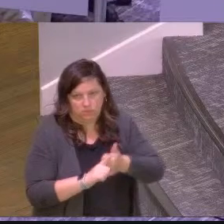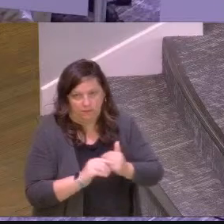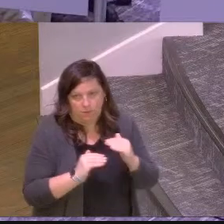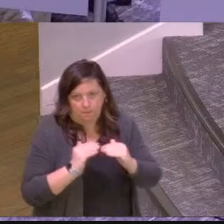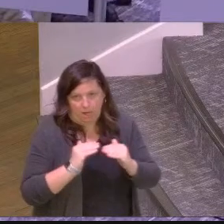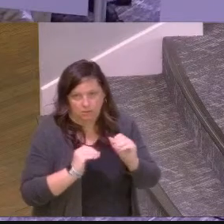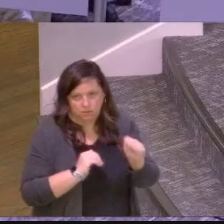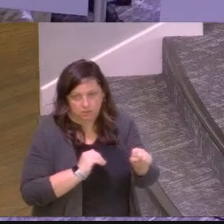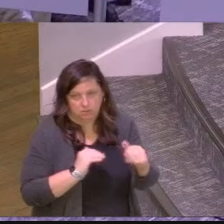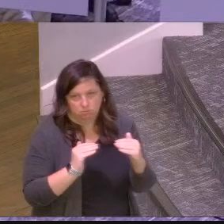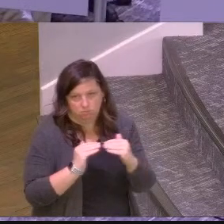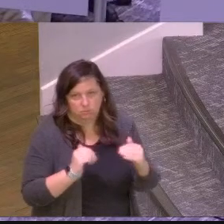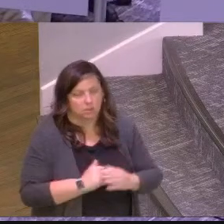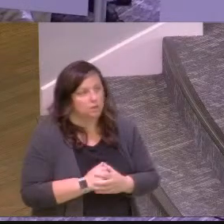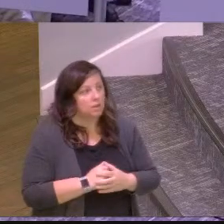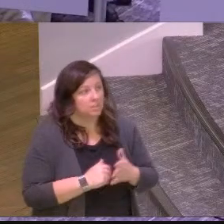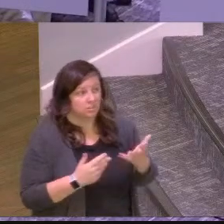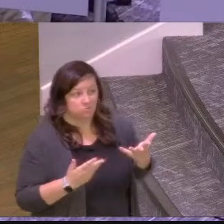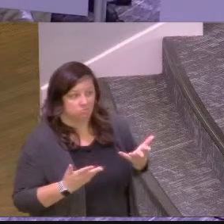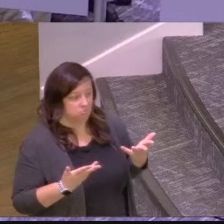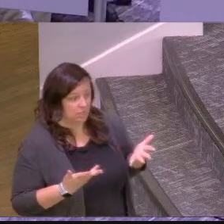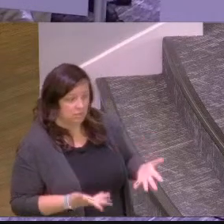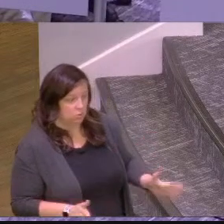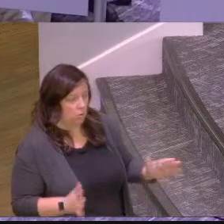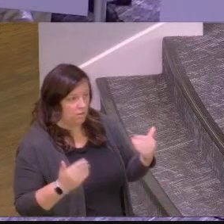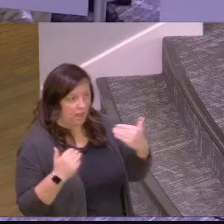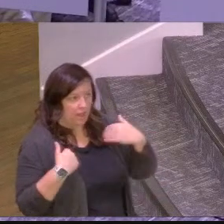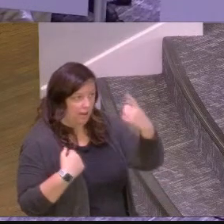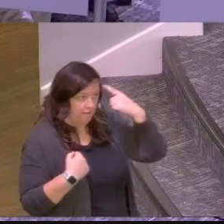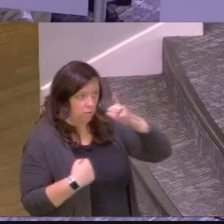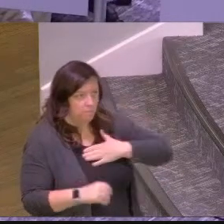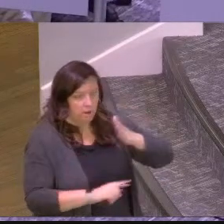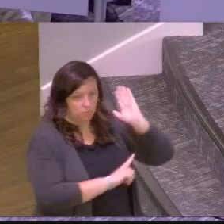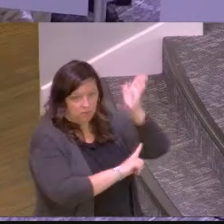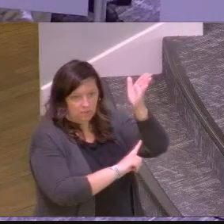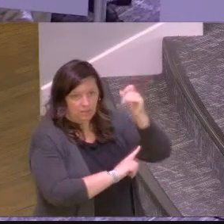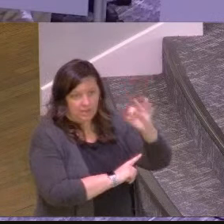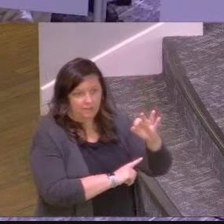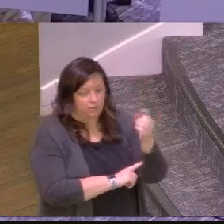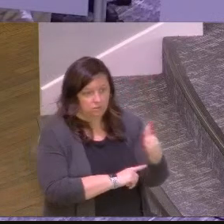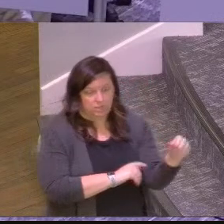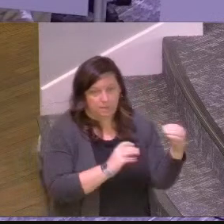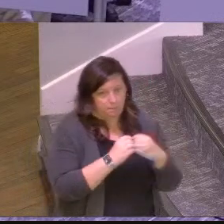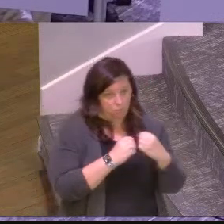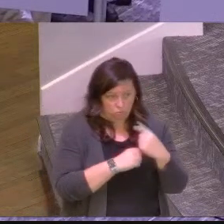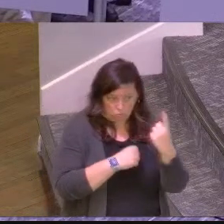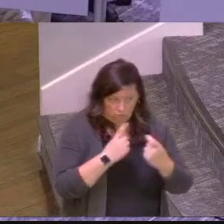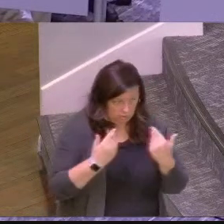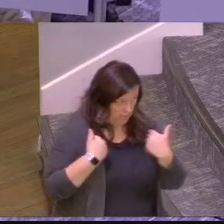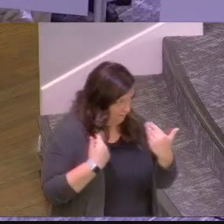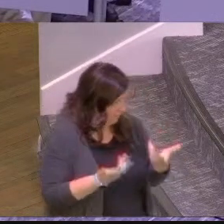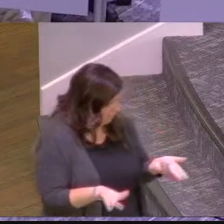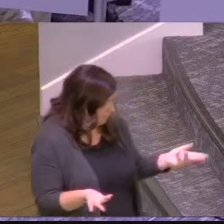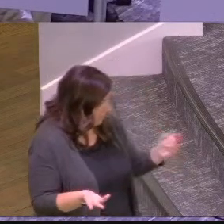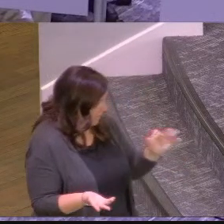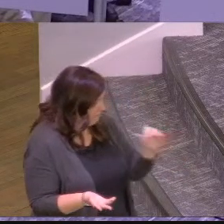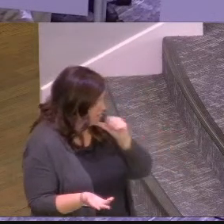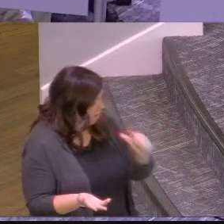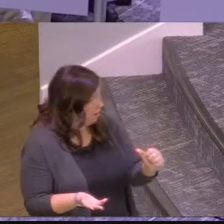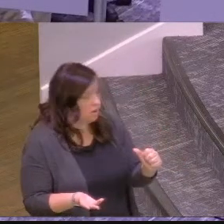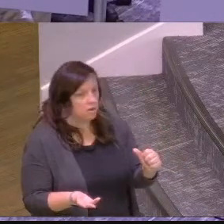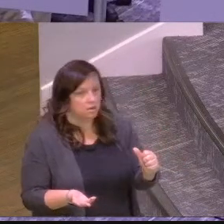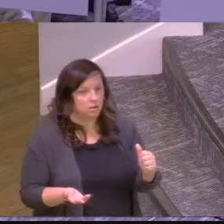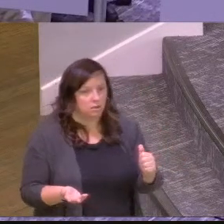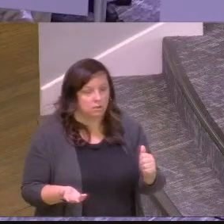So at this point, that's all that I have with the budget presentation. Unless there's any more questions, and if there aren't, we can always